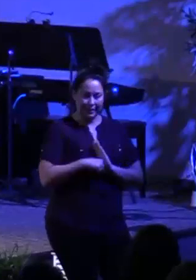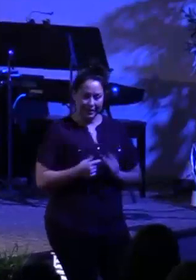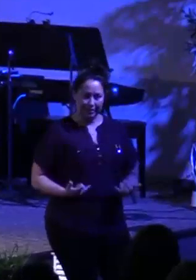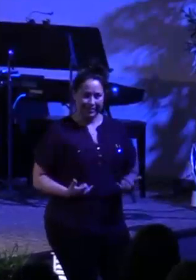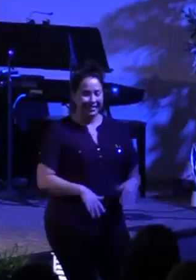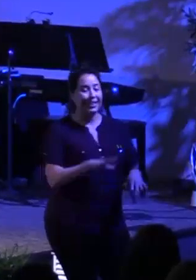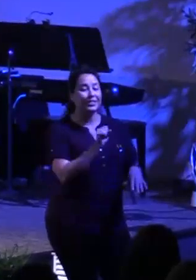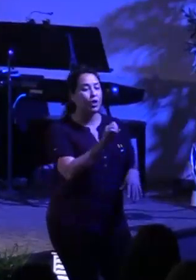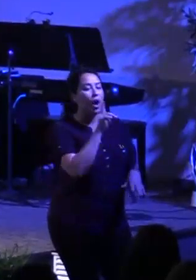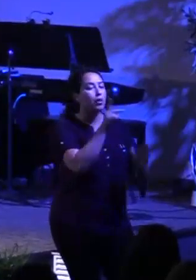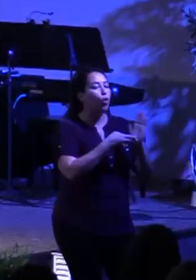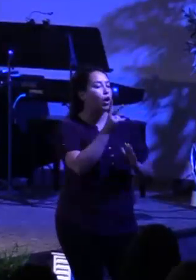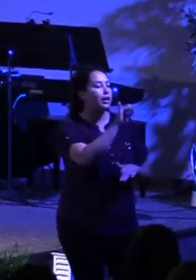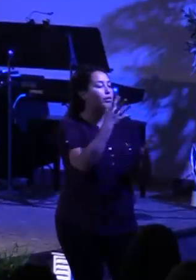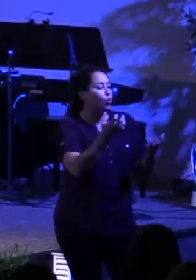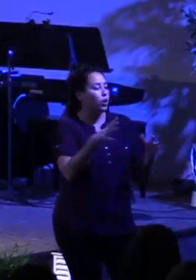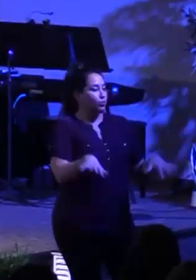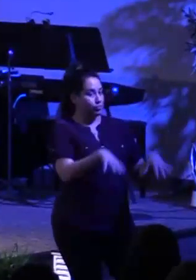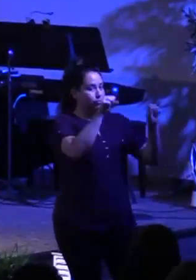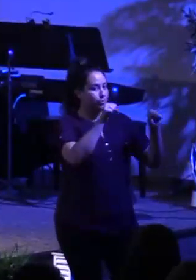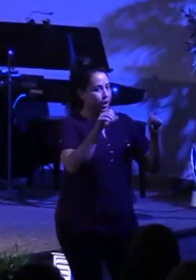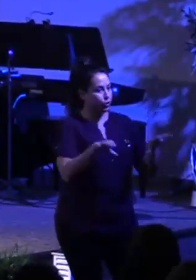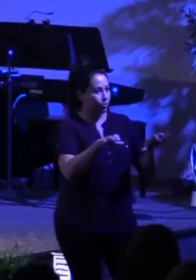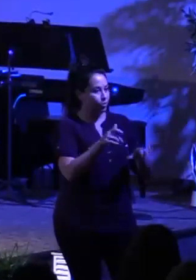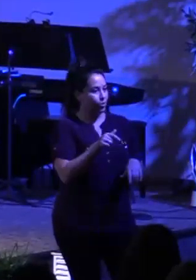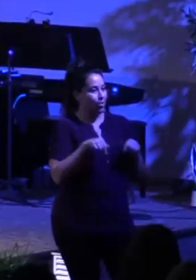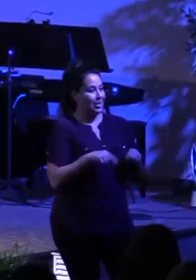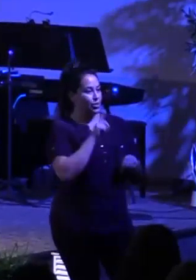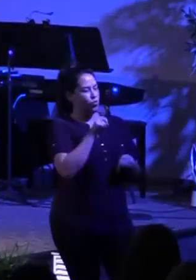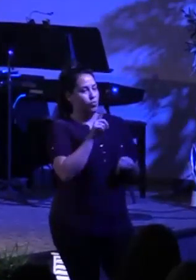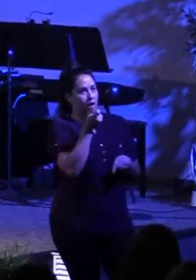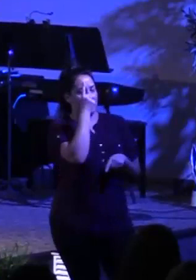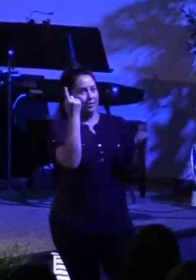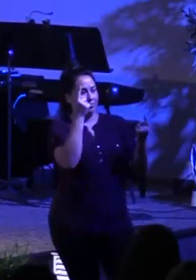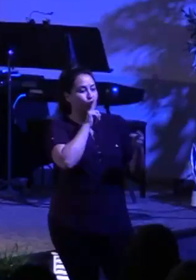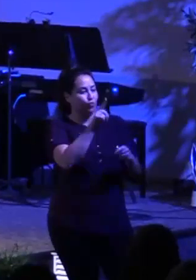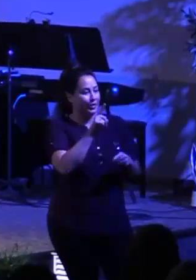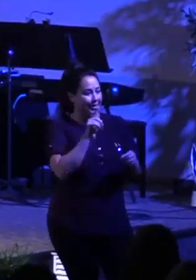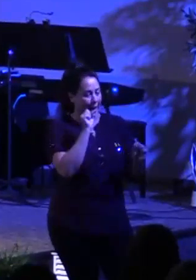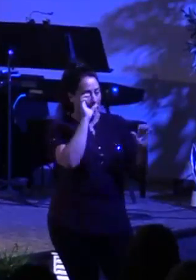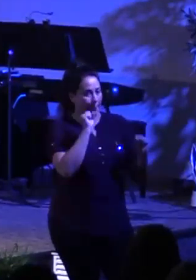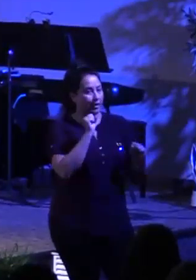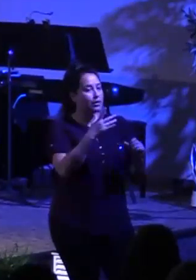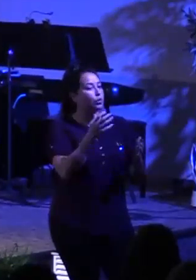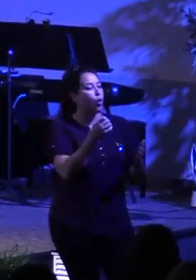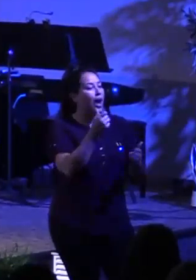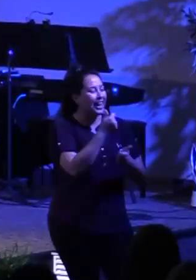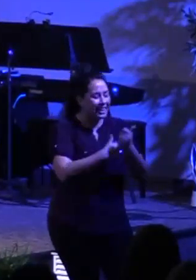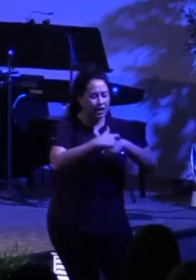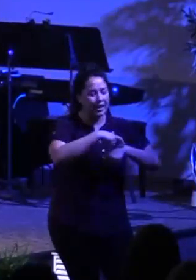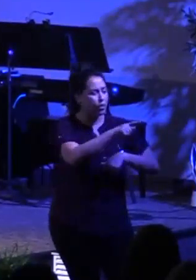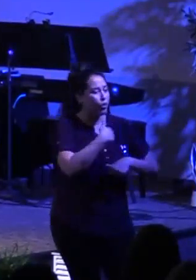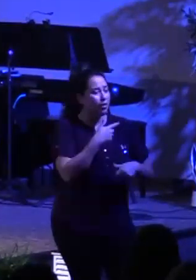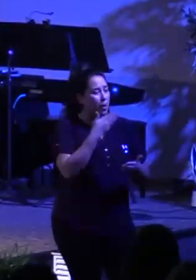journal. But honestly, if you want to tackle this, you'll understand something really amazing. You start a journal, and every time you have a bad day, something